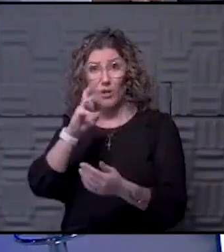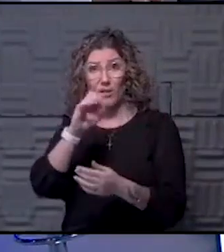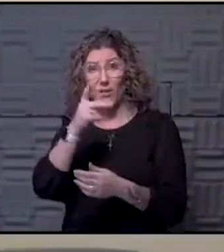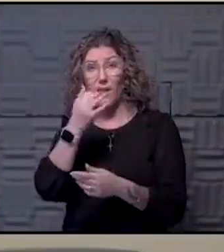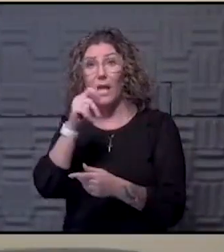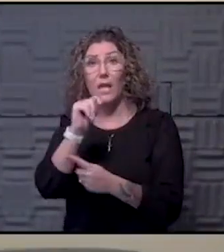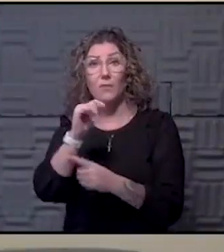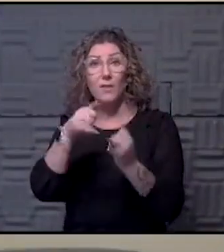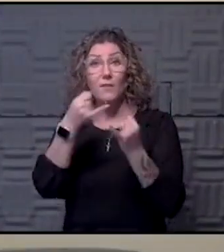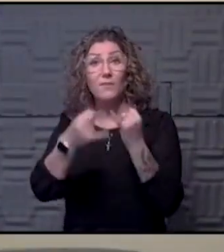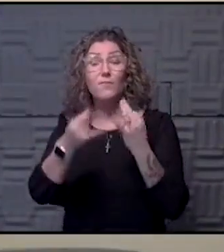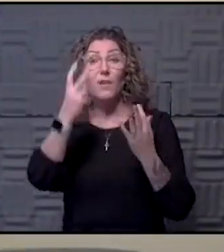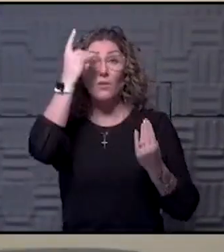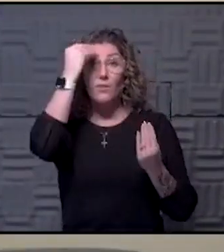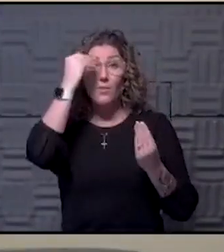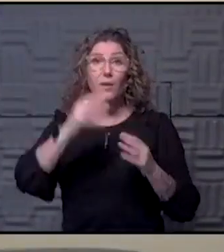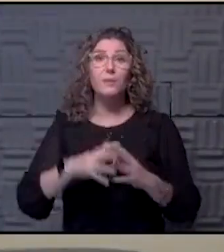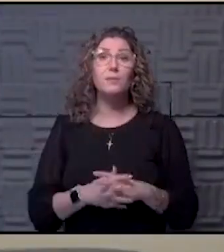thoughts?